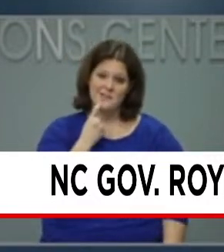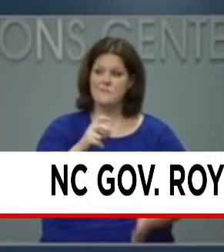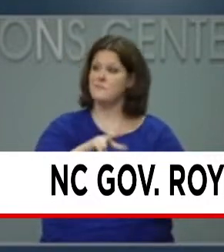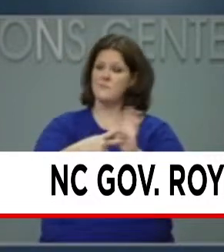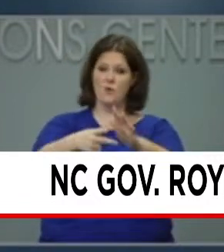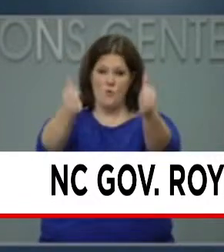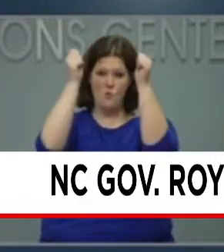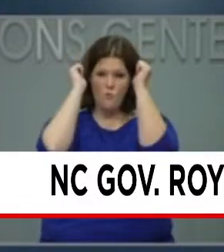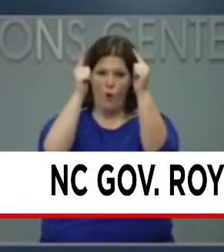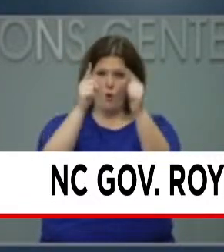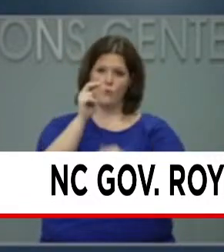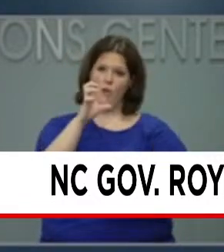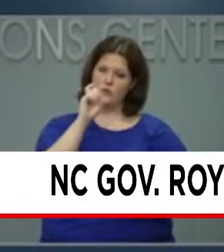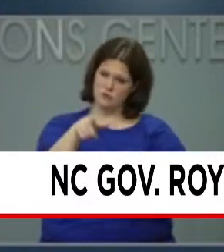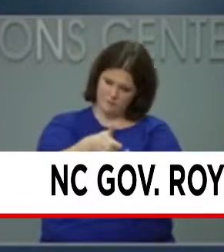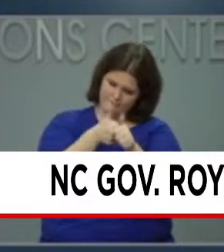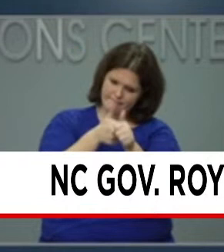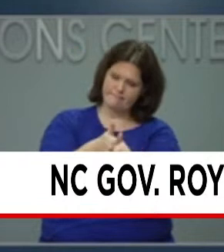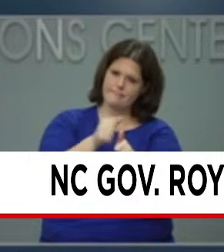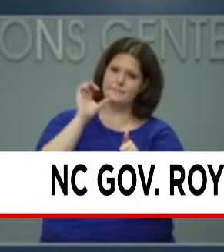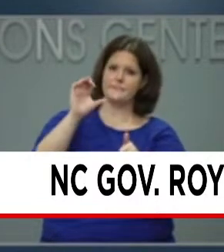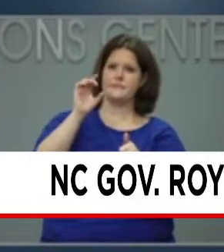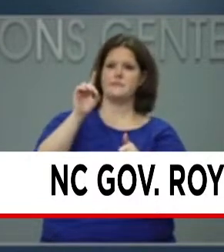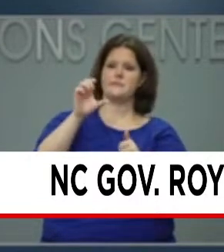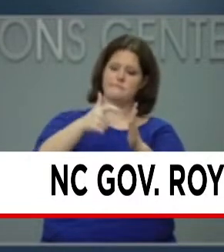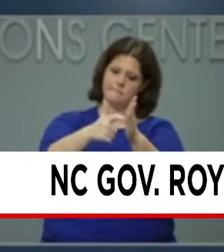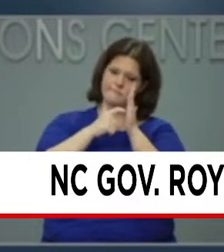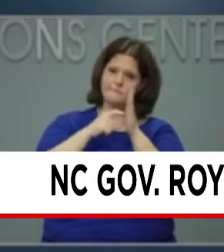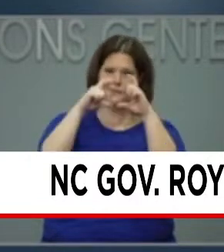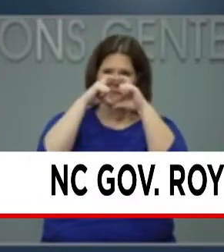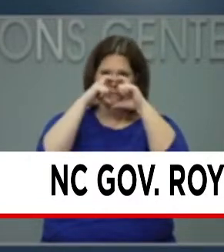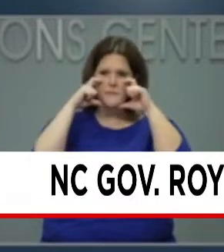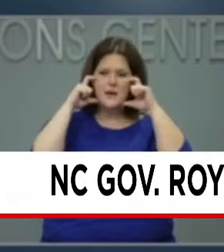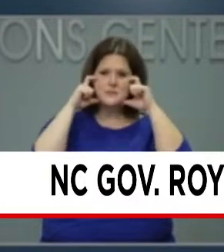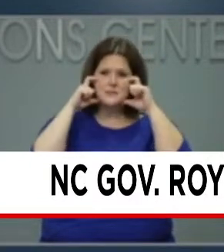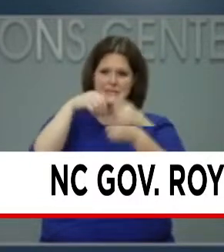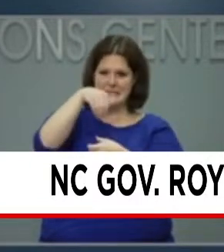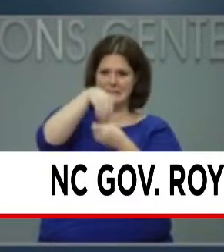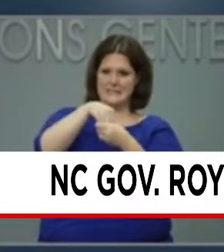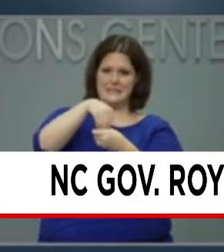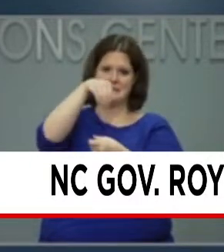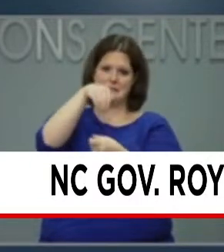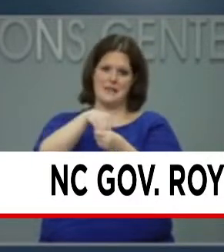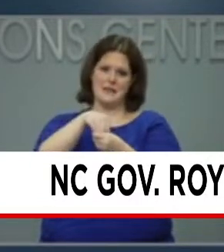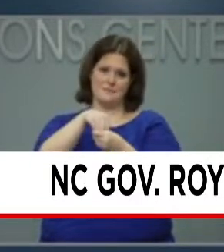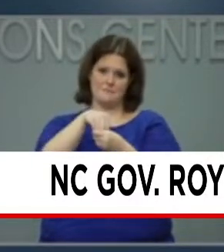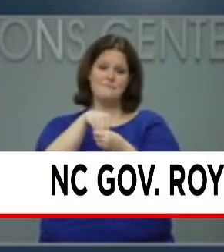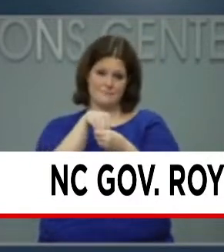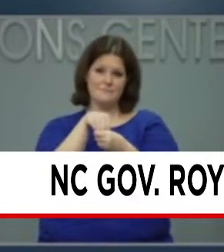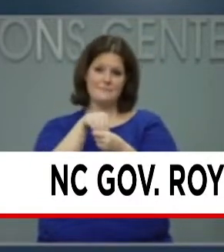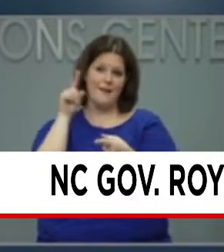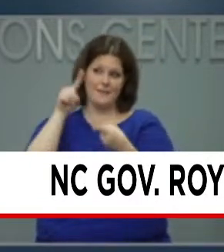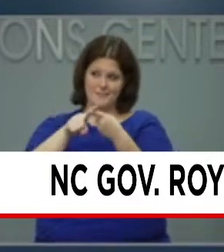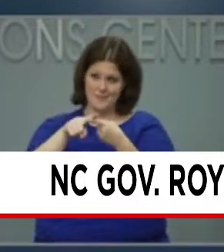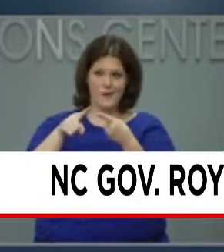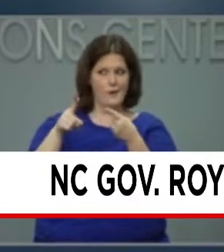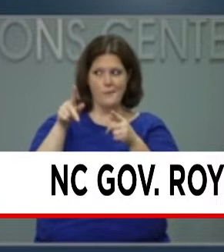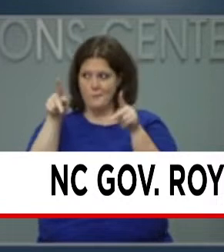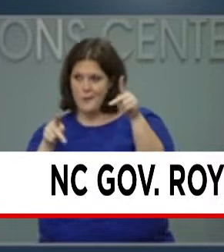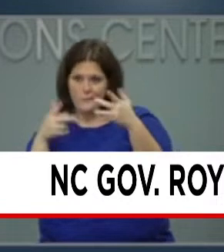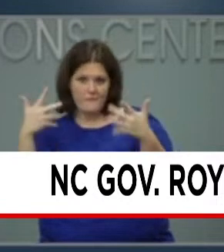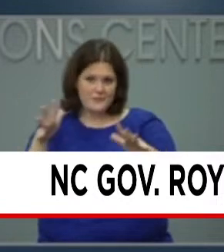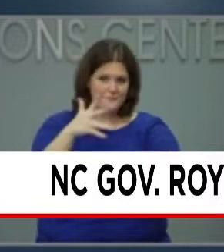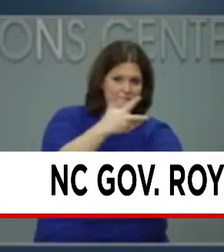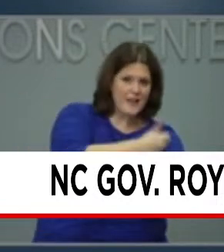North Carolina should be following the CDC guidance and wearing a mask in indoor public spaces until more people are